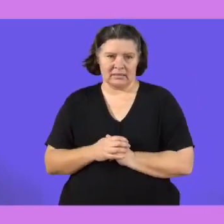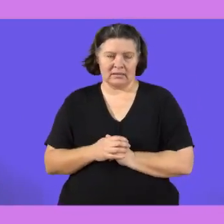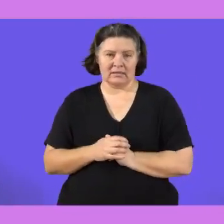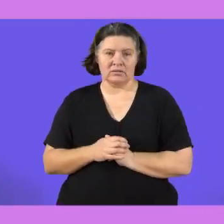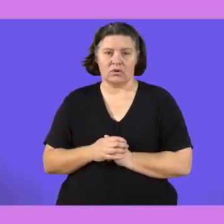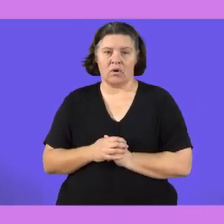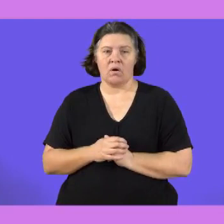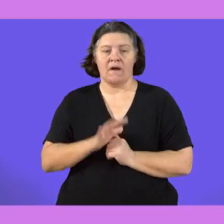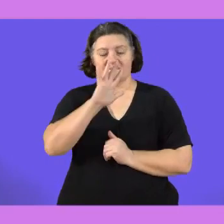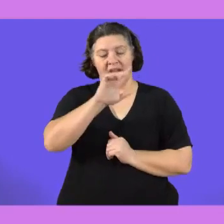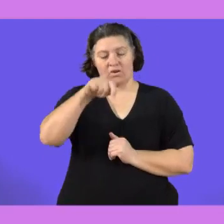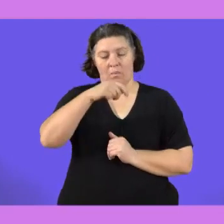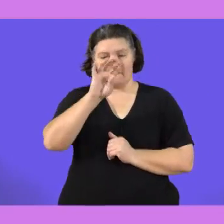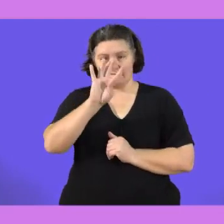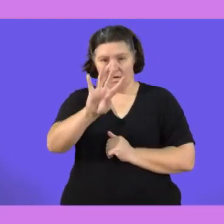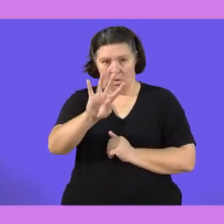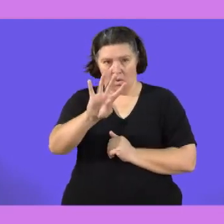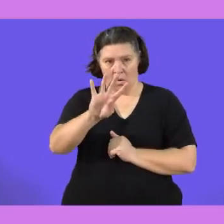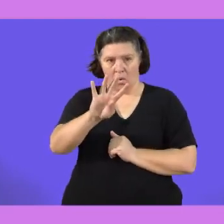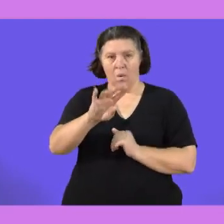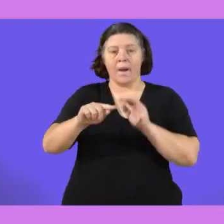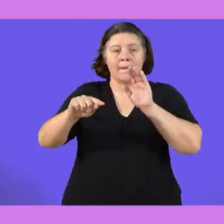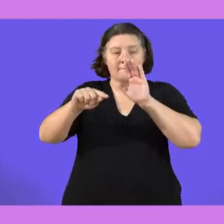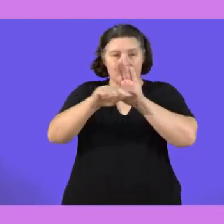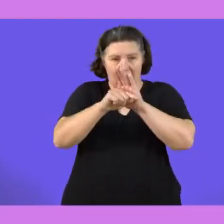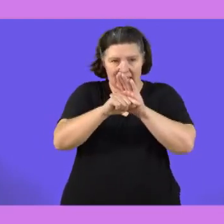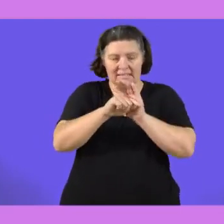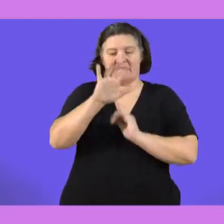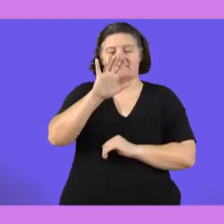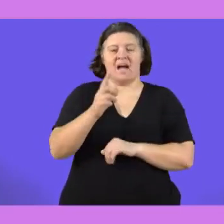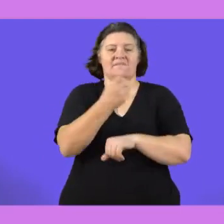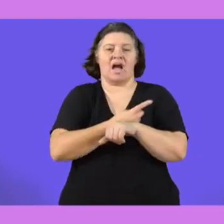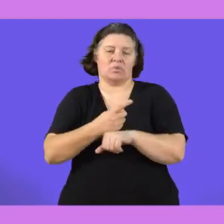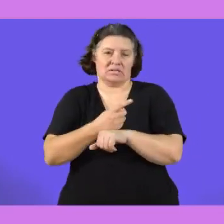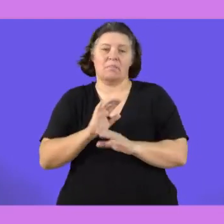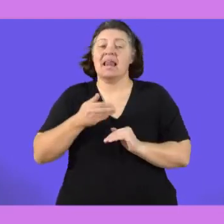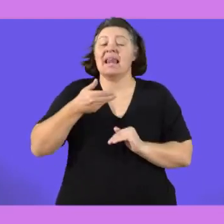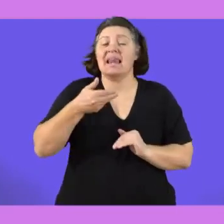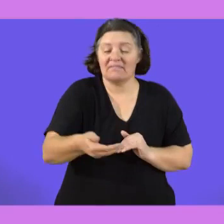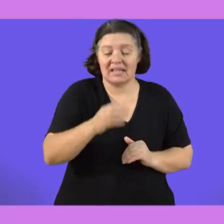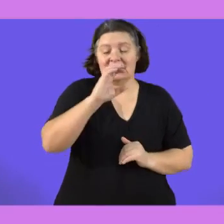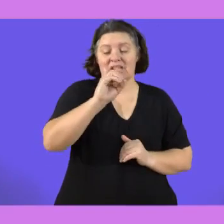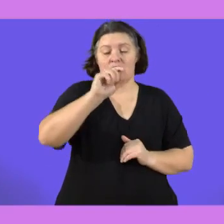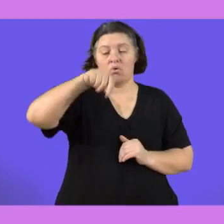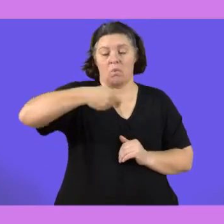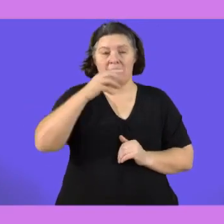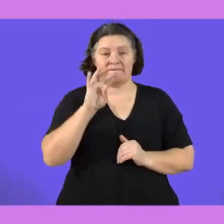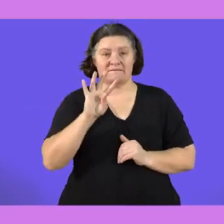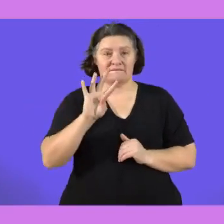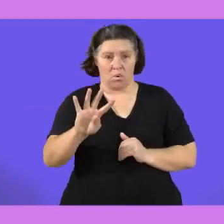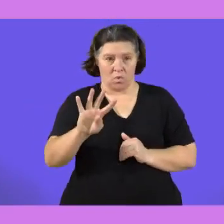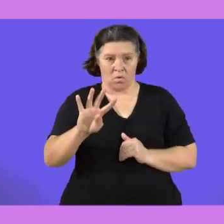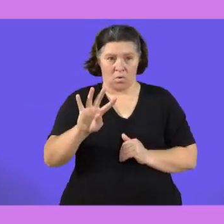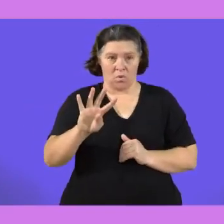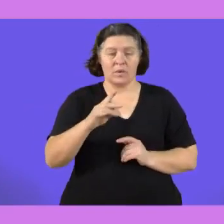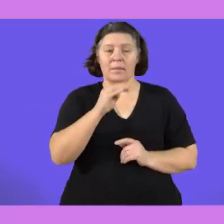the 5,4, and I say 5,4 minus the 5 hours. So I'll be left then with 0,4. Do we agree? So it's